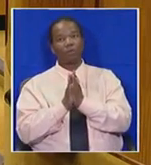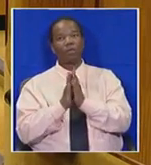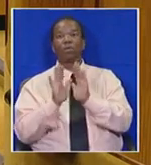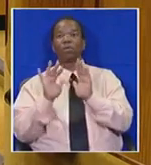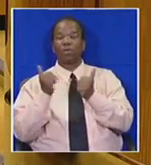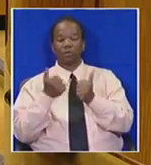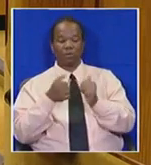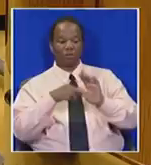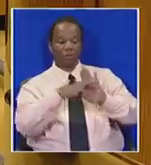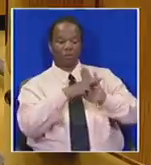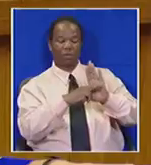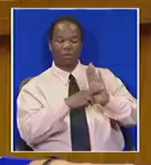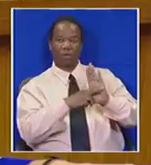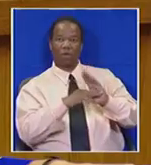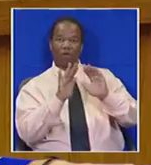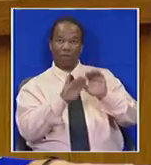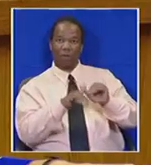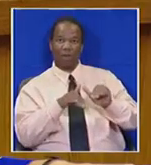rules of Parliament and find